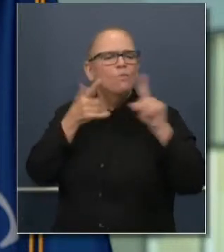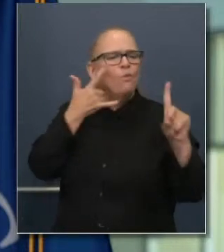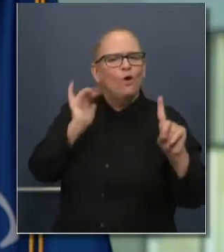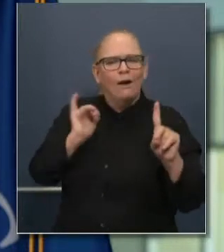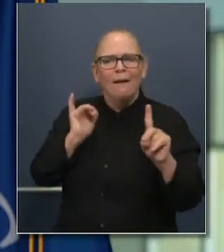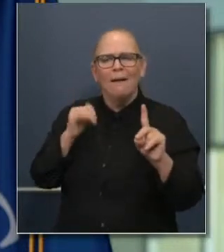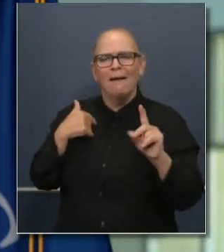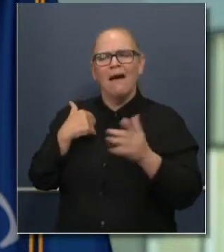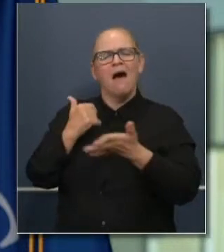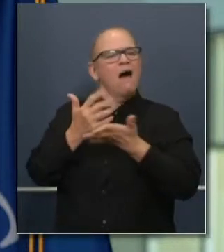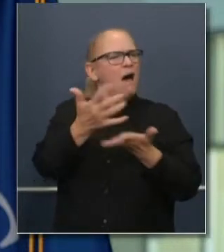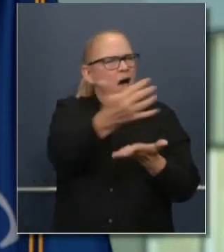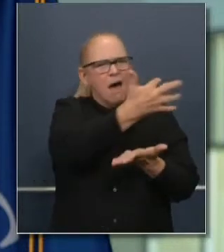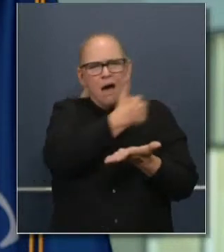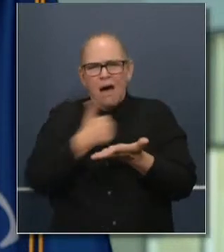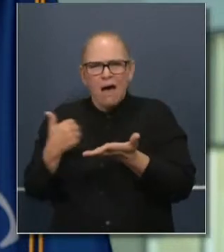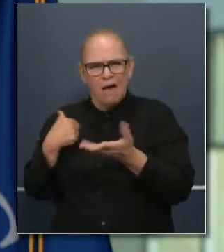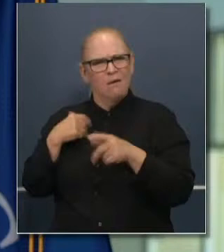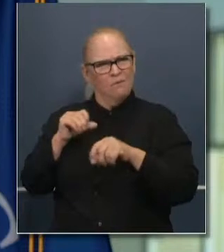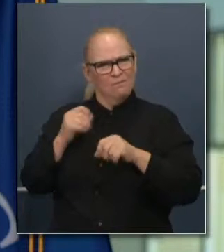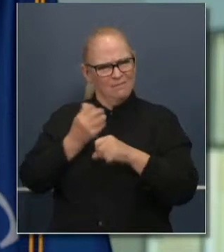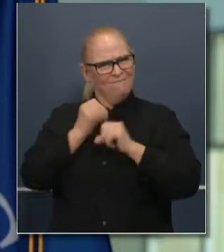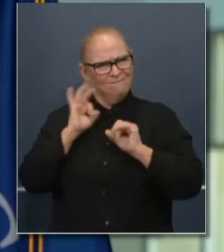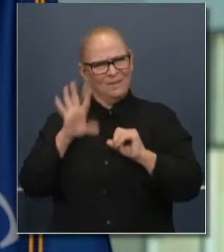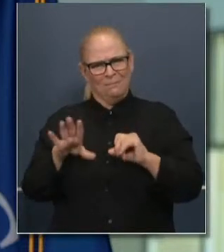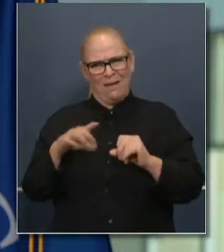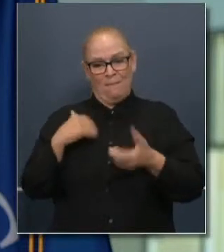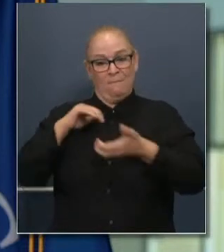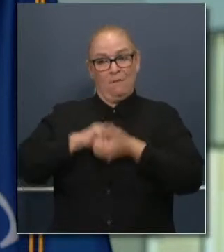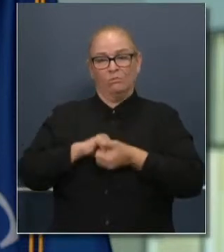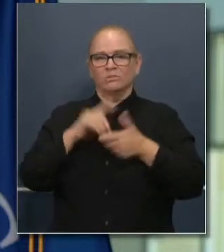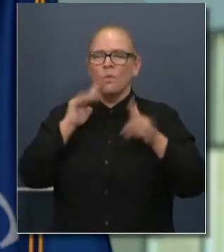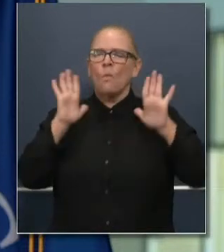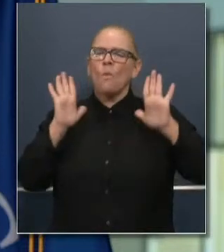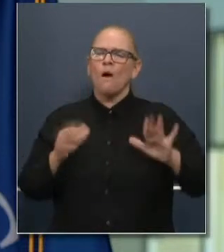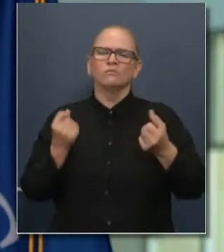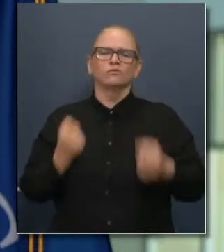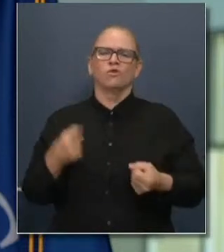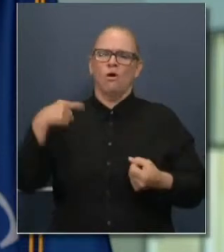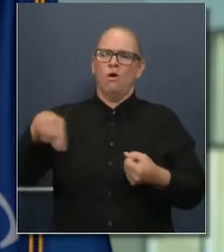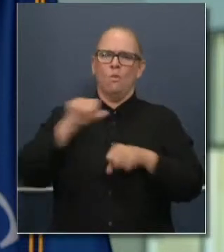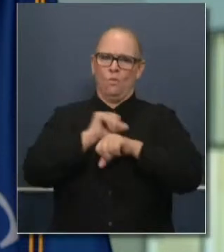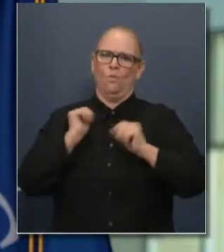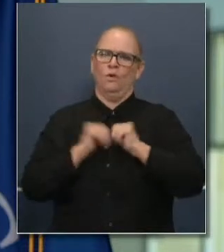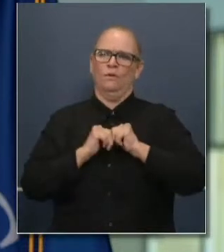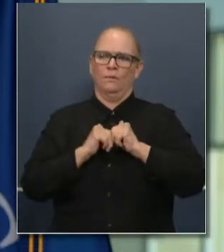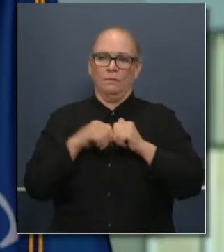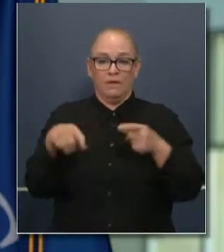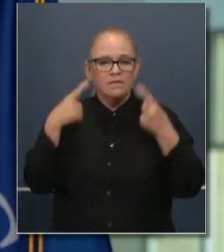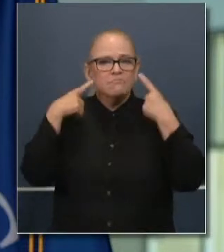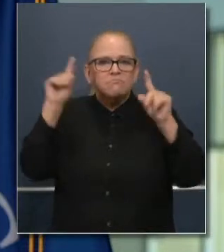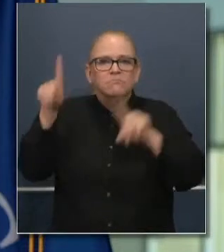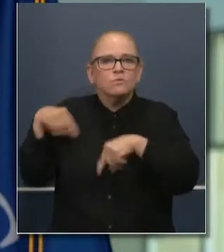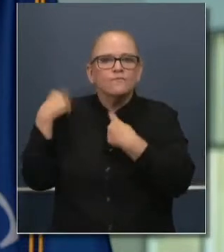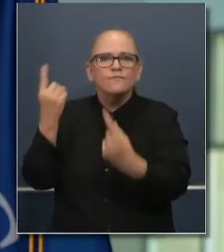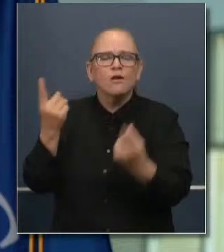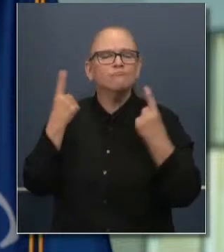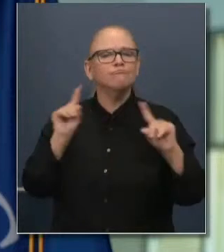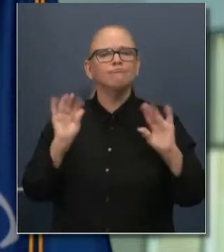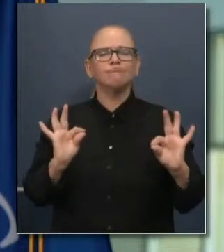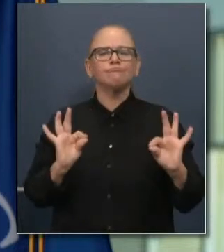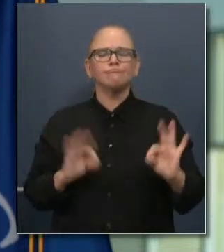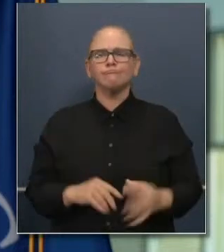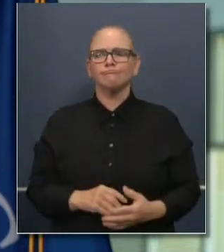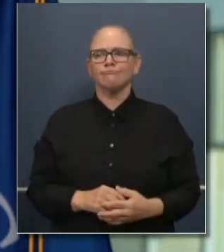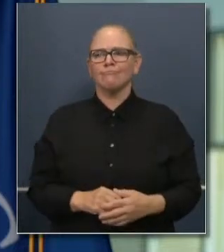be an extraordinarily robust partnership, and turned out partnership is working in ways that perhaps people did not